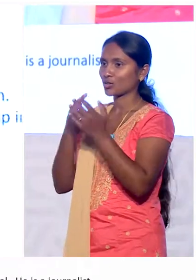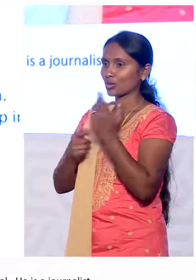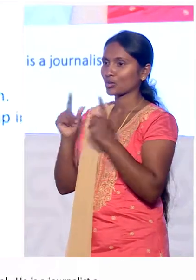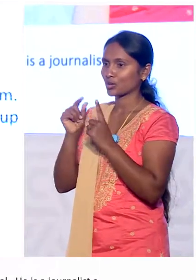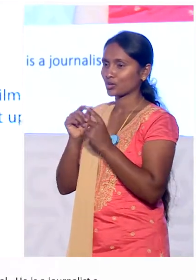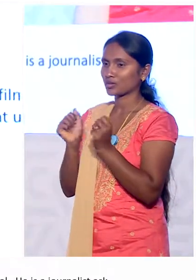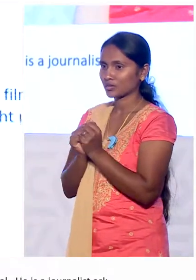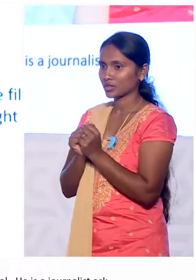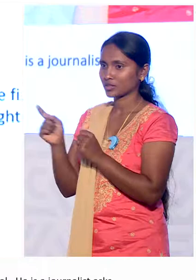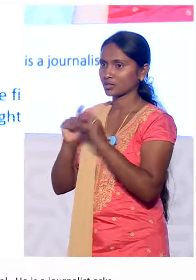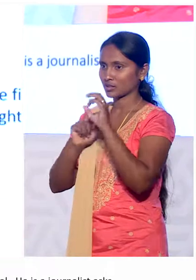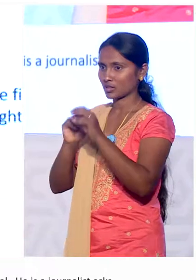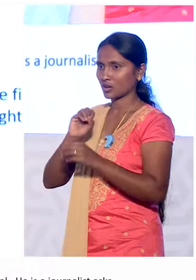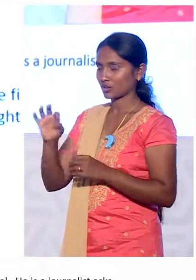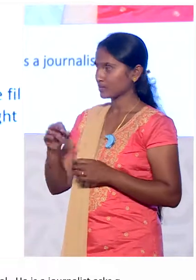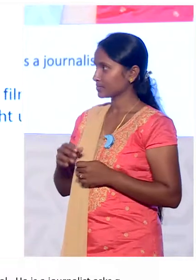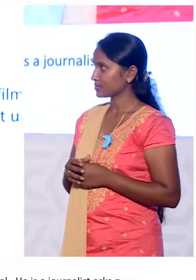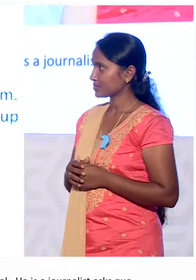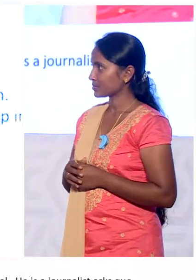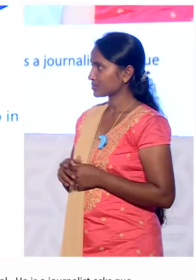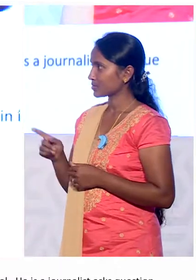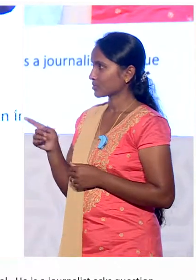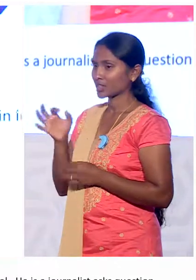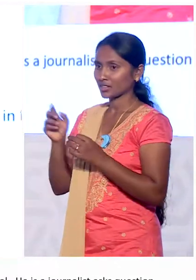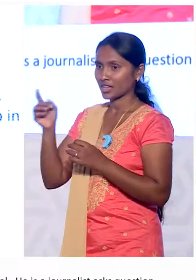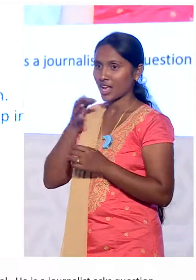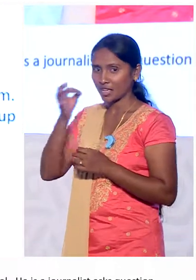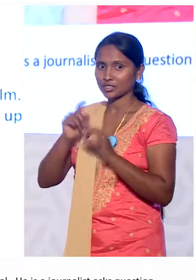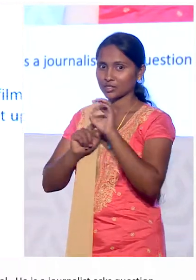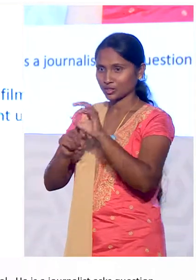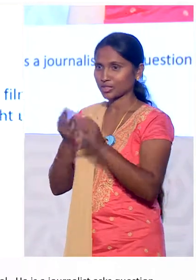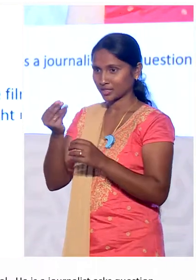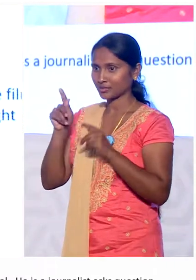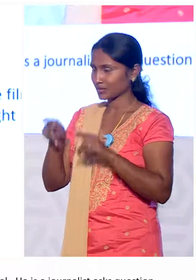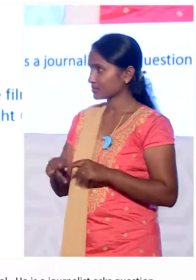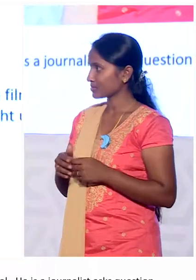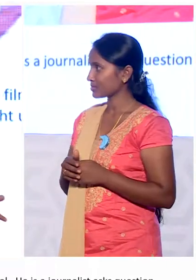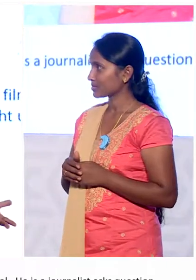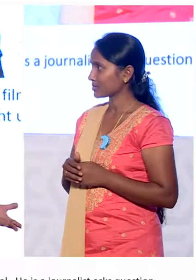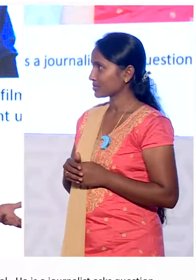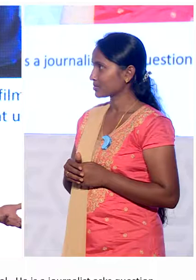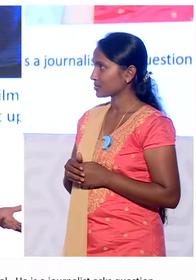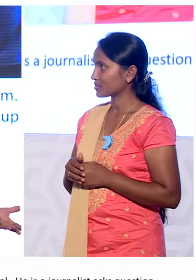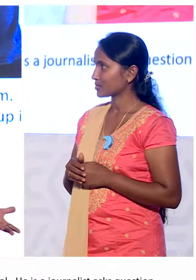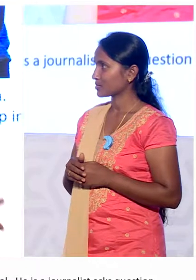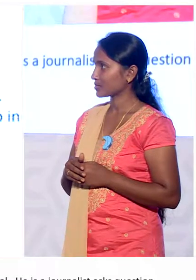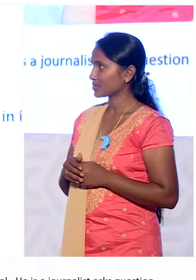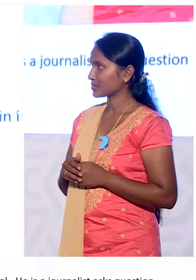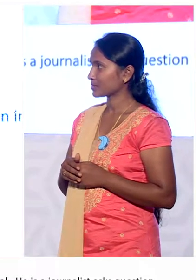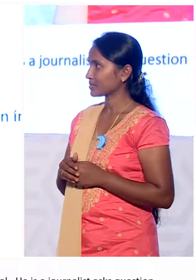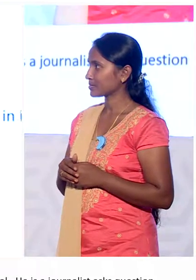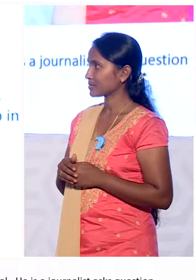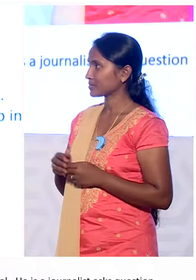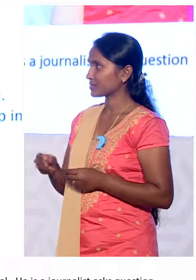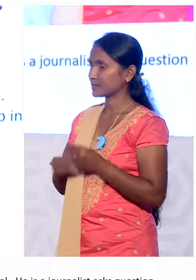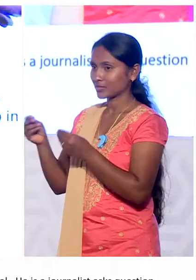do I ask the question of? I can't ask the question of somebody not autistic because they won't be able to tell me anything about autism. They can give